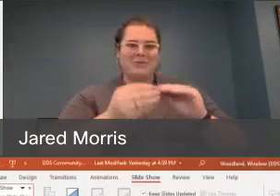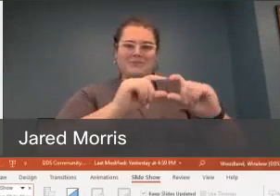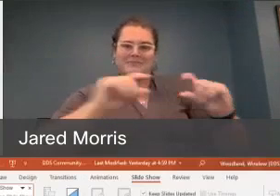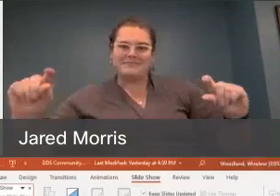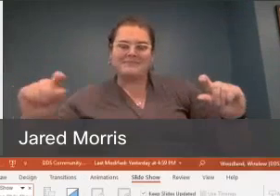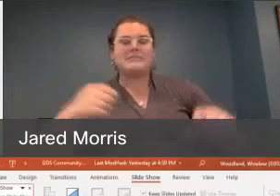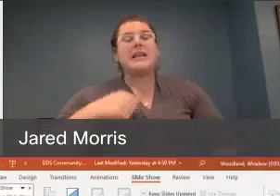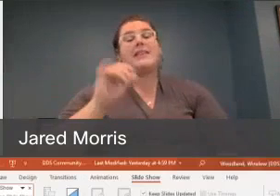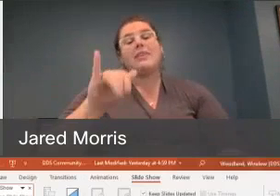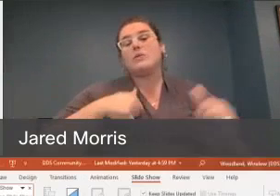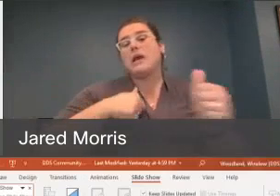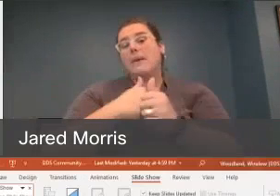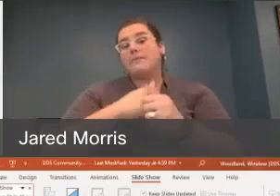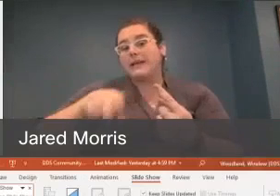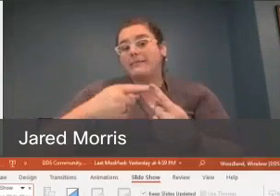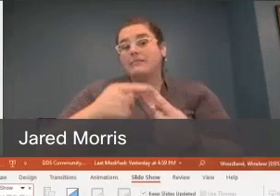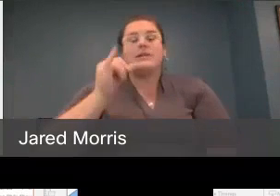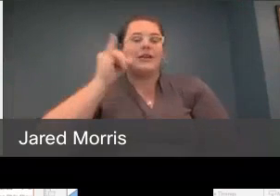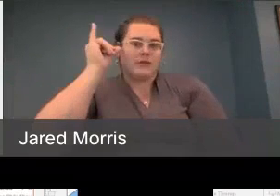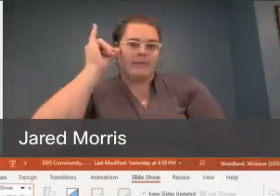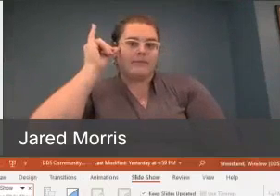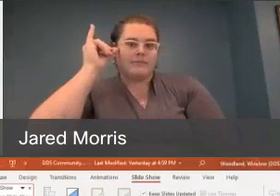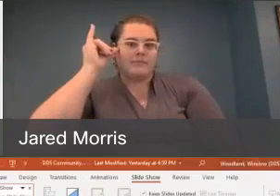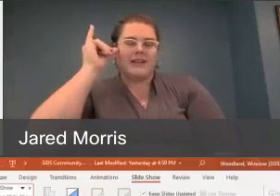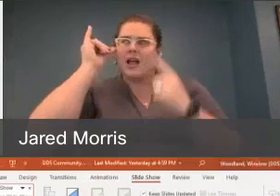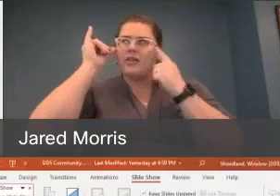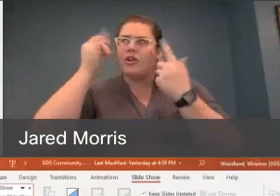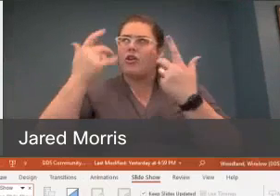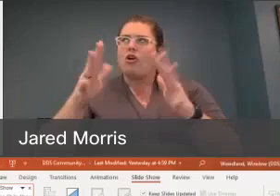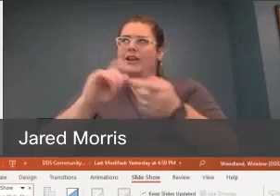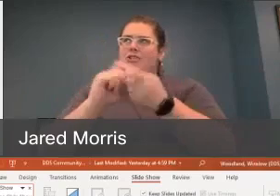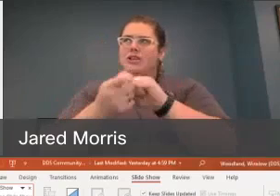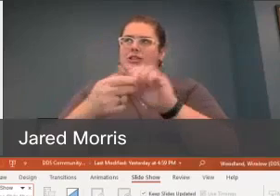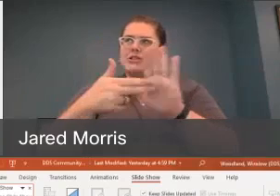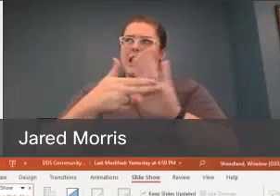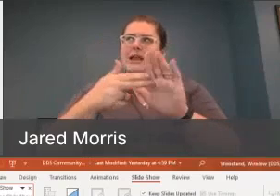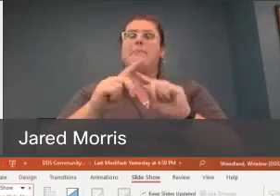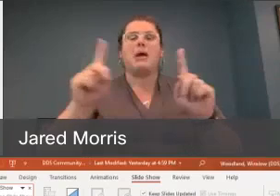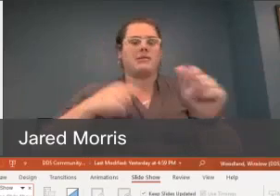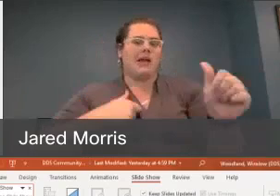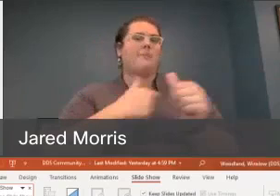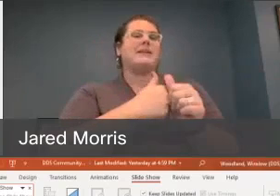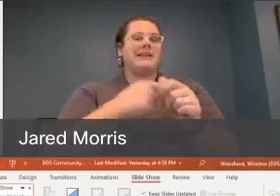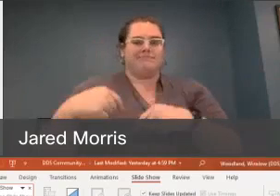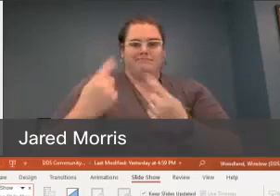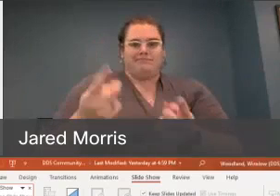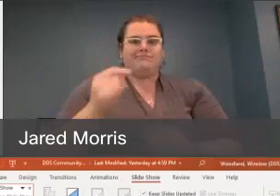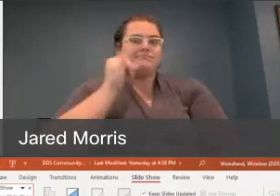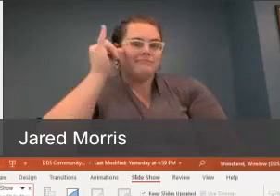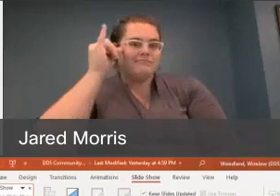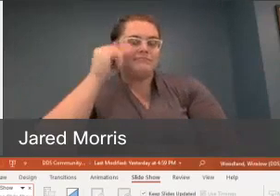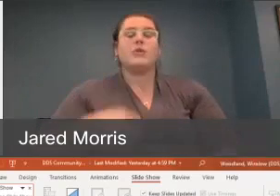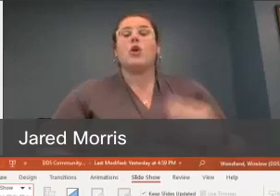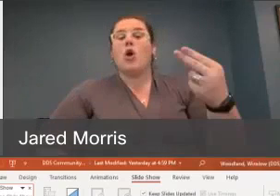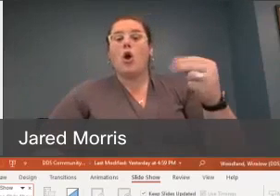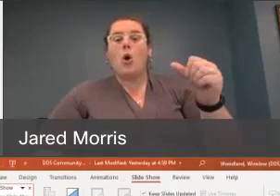yesterday. I thought I changed this slide, but this number is updated since yesterday. Host homes, we are up